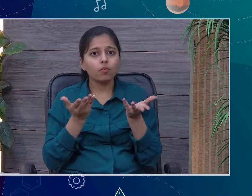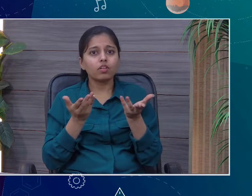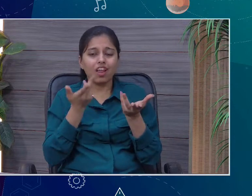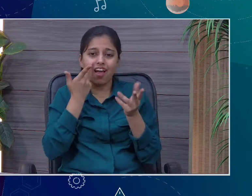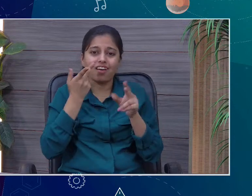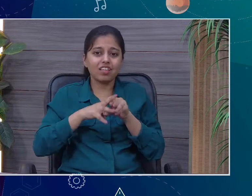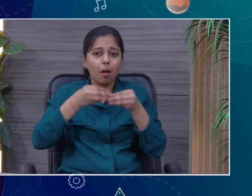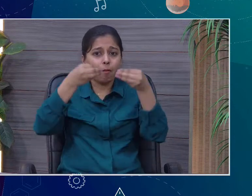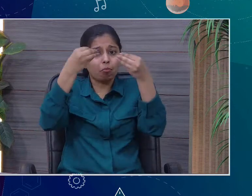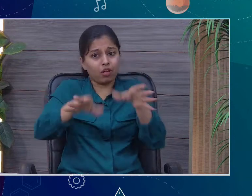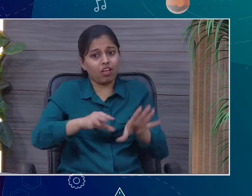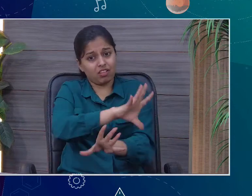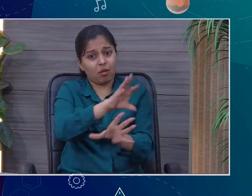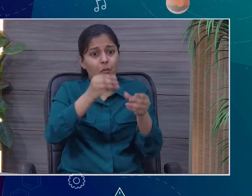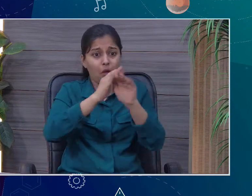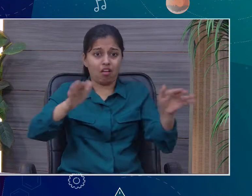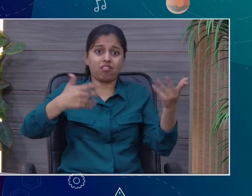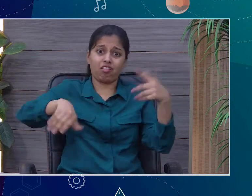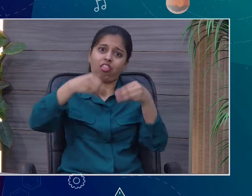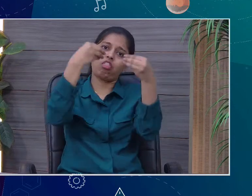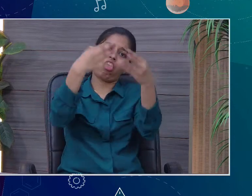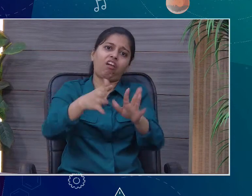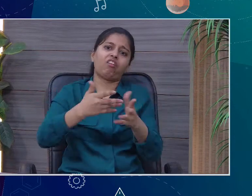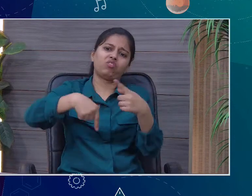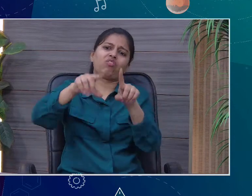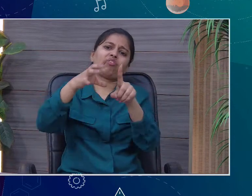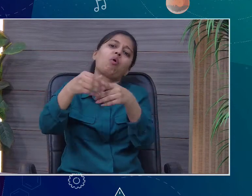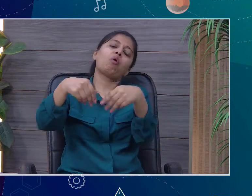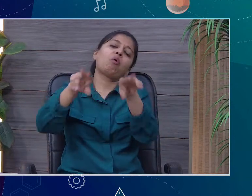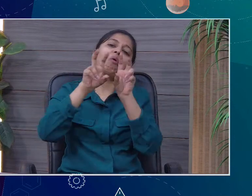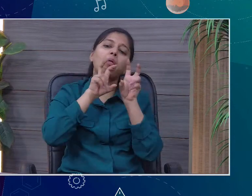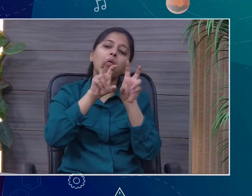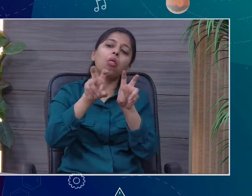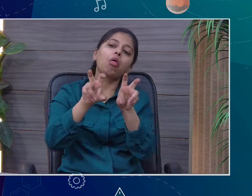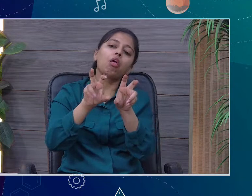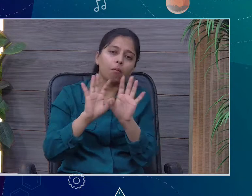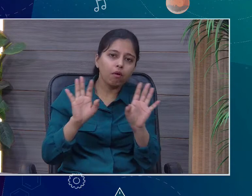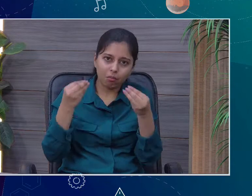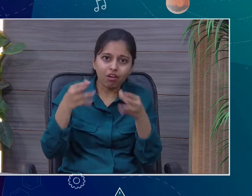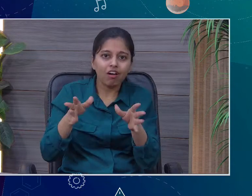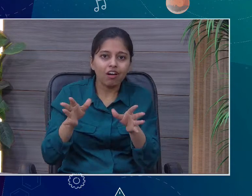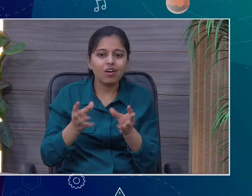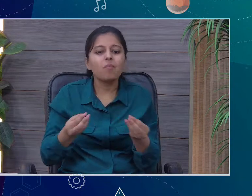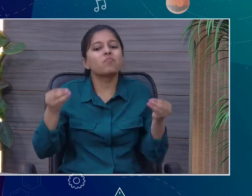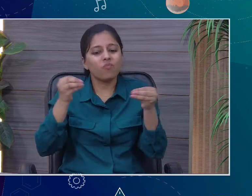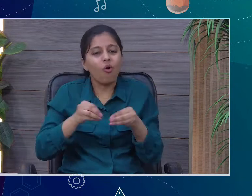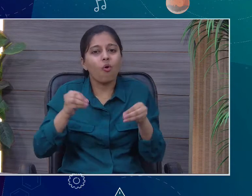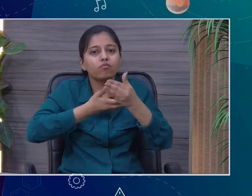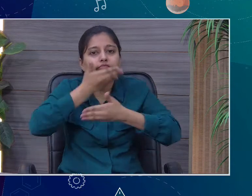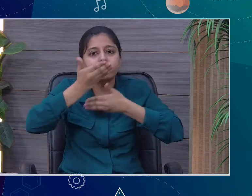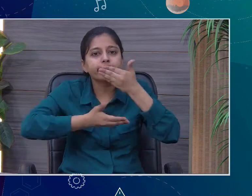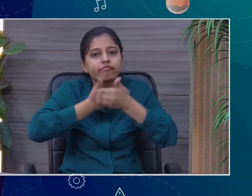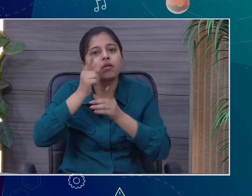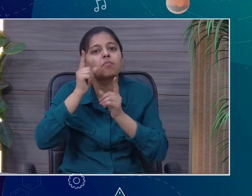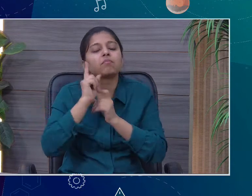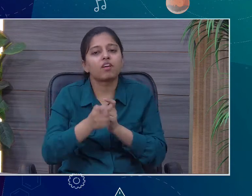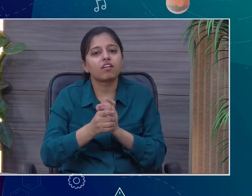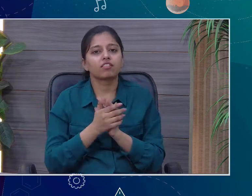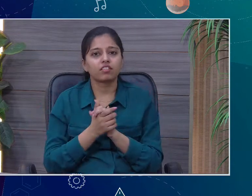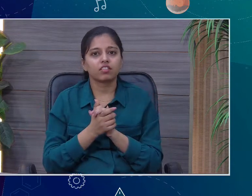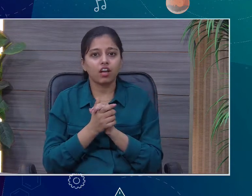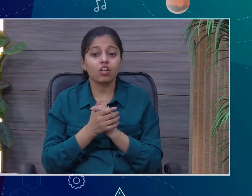can't leave all the children just like this. Okay, just observe your shadows. It has to be a much more guided way. Right. So exactly.